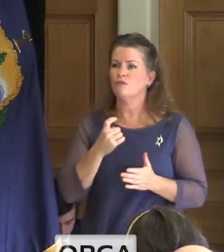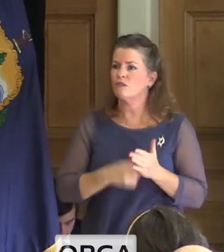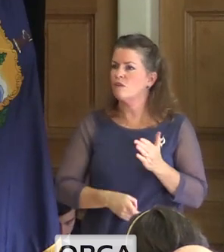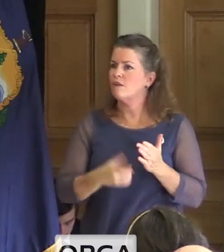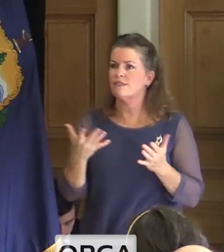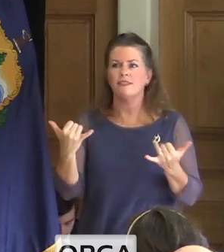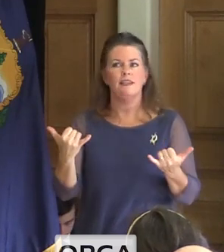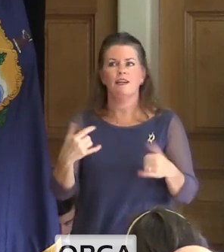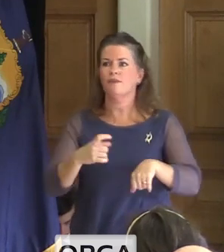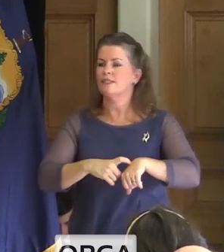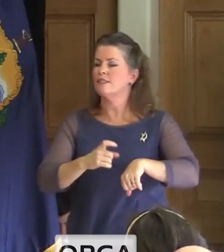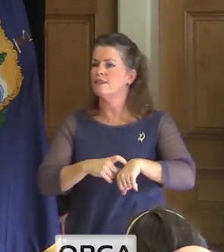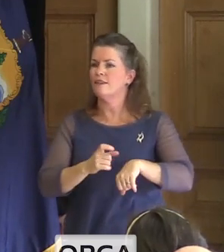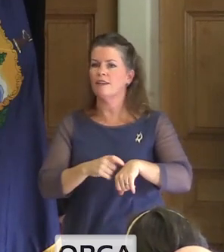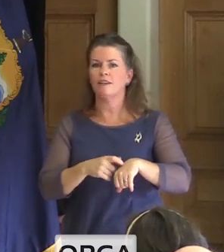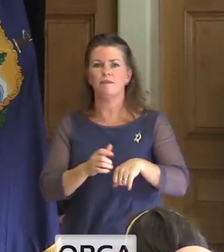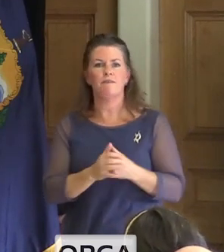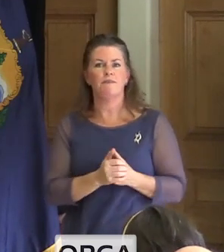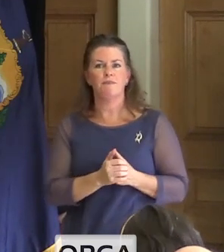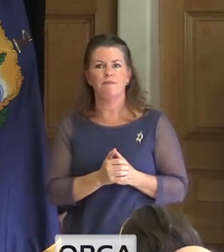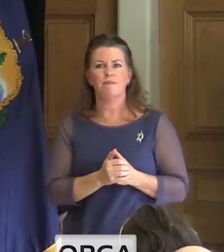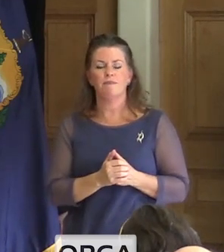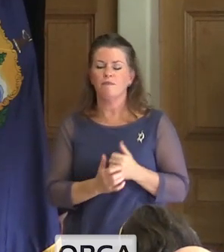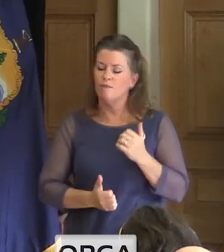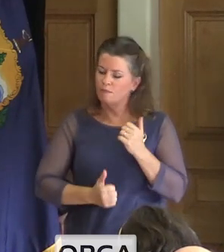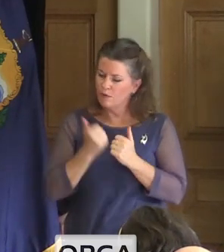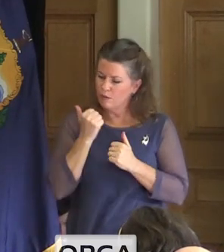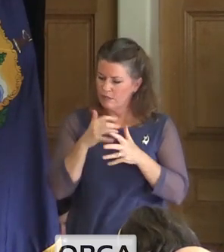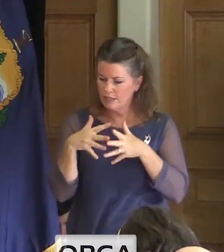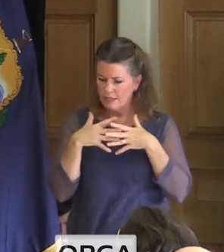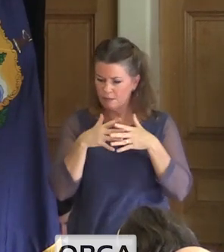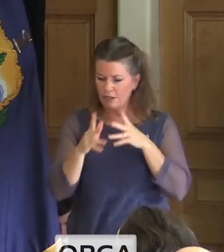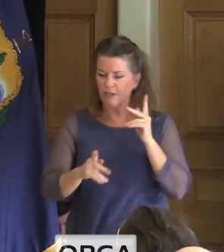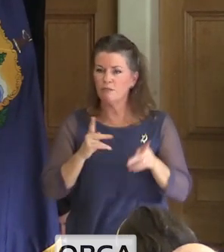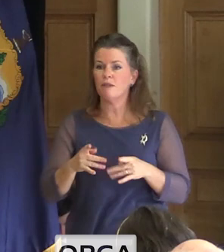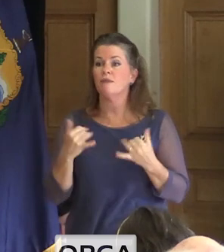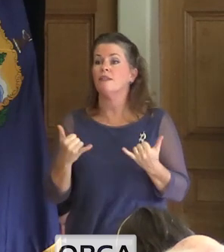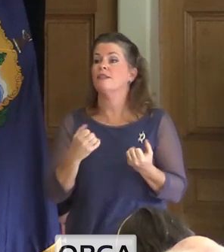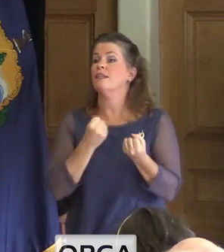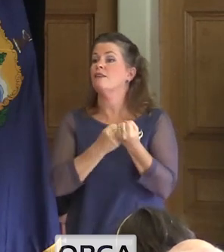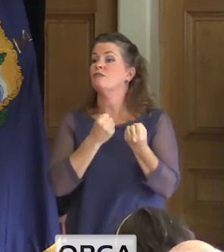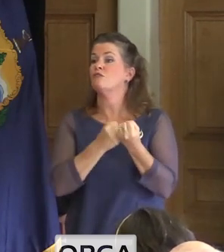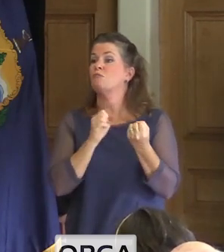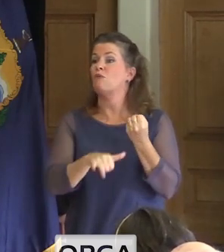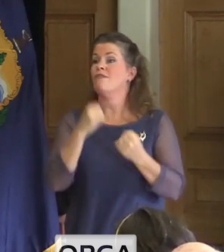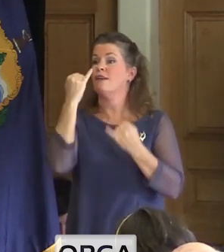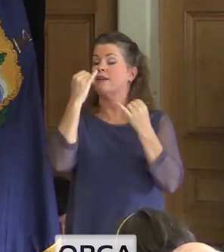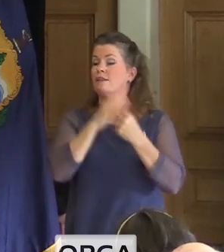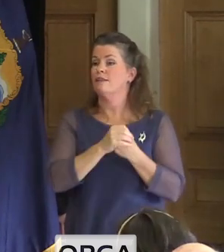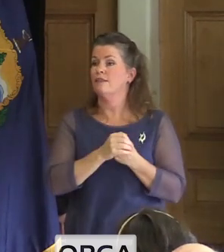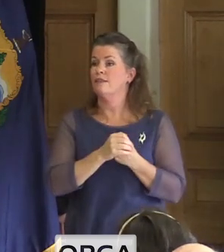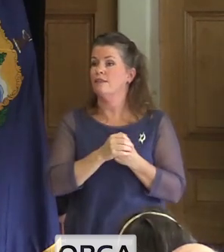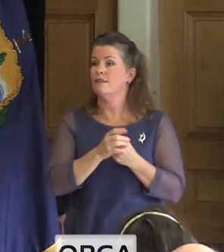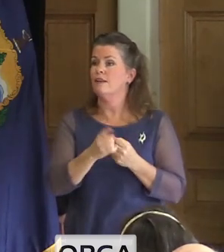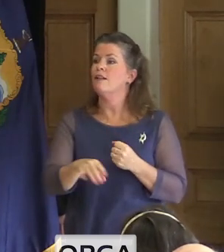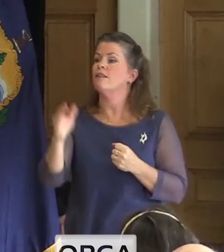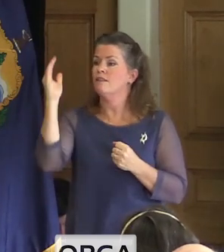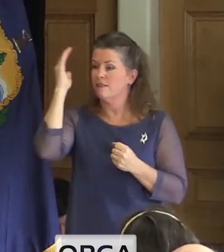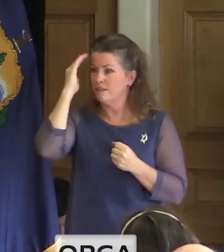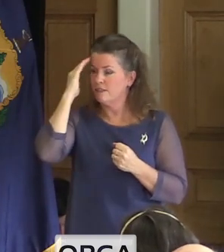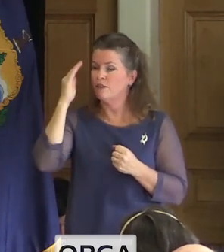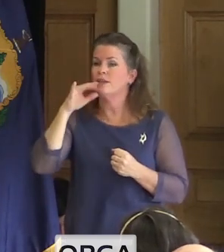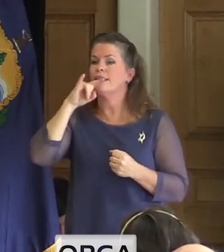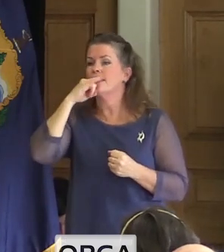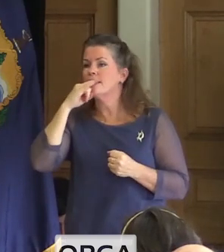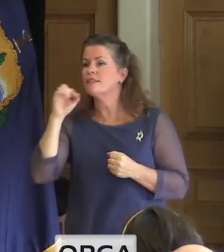is coming. Significant majority of the American people now support that idea. They know that kids in